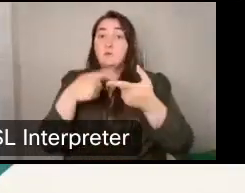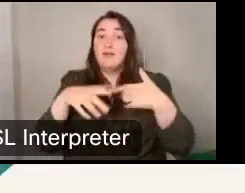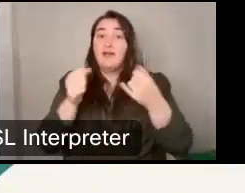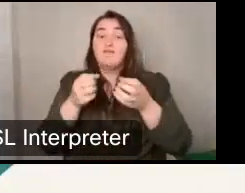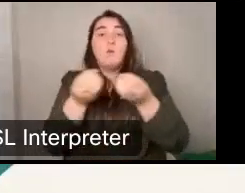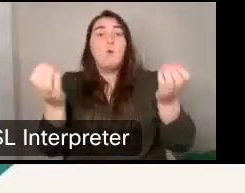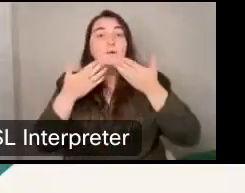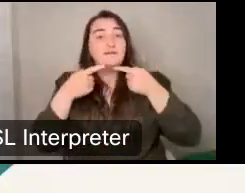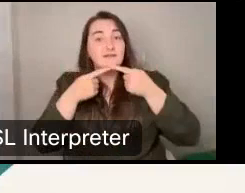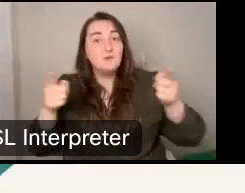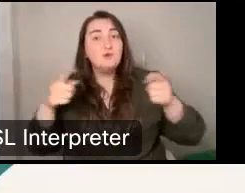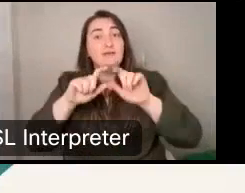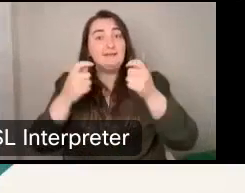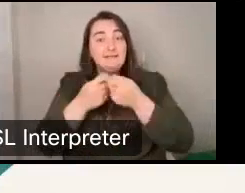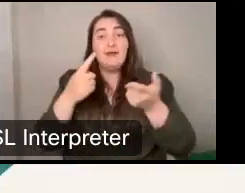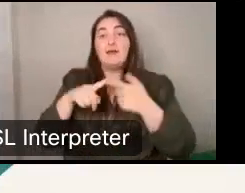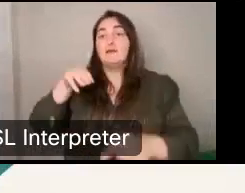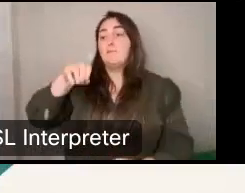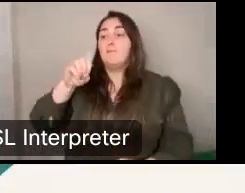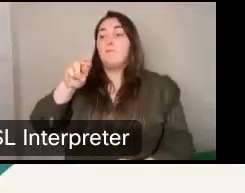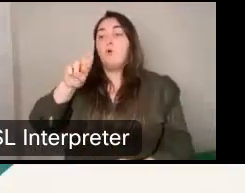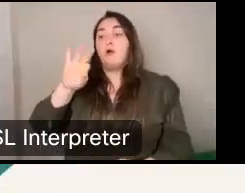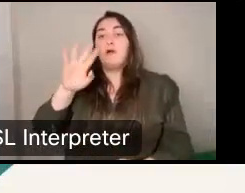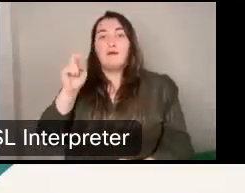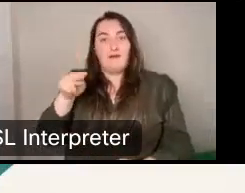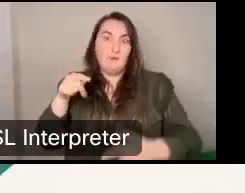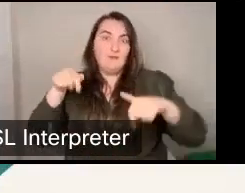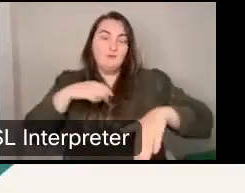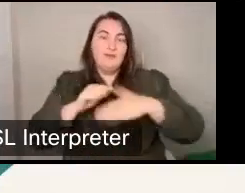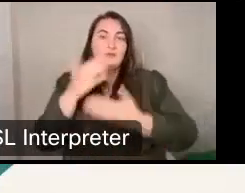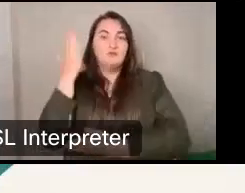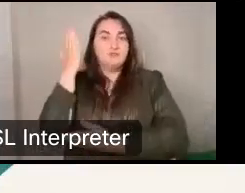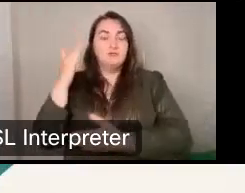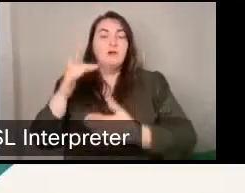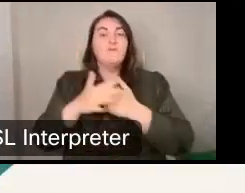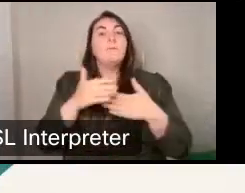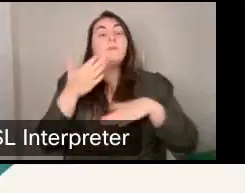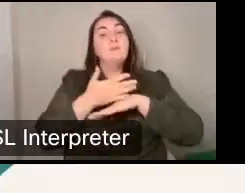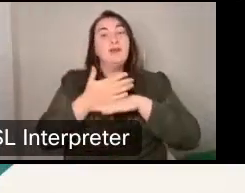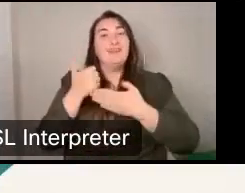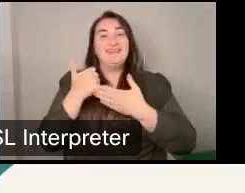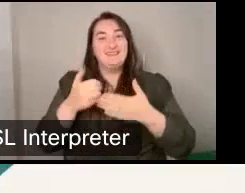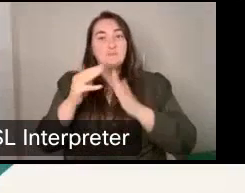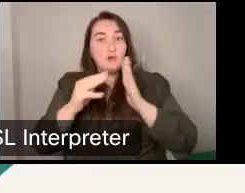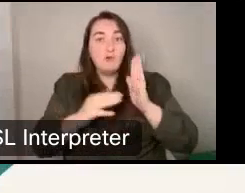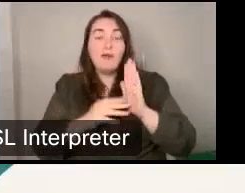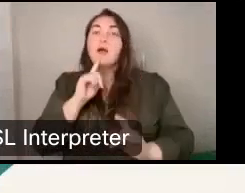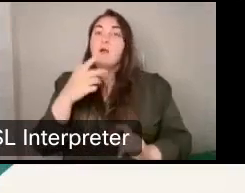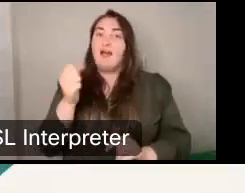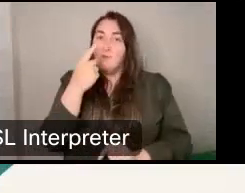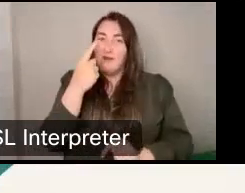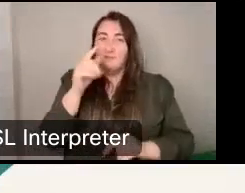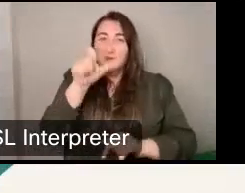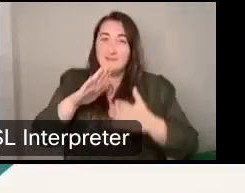team, and Morgan Lucey's kindly presenting for us on the Employee Assistance Programme. But we are missing an important